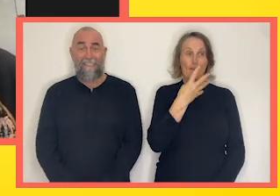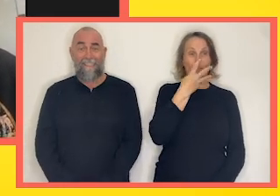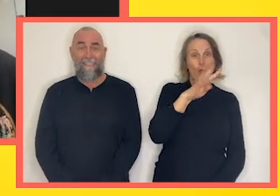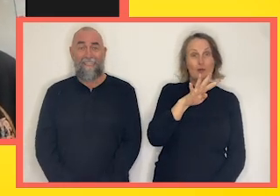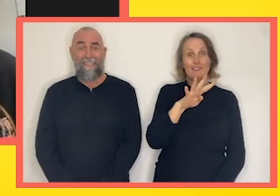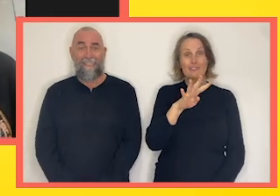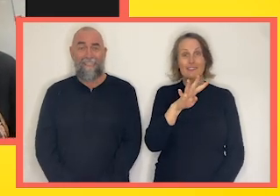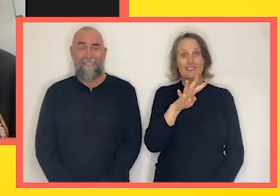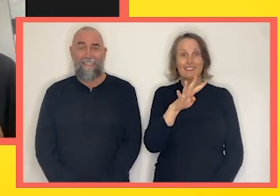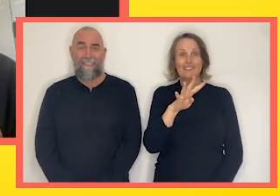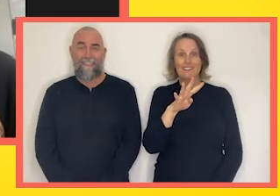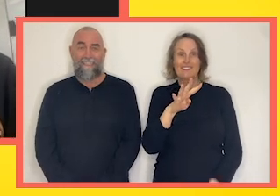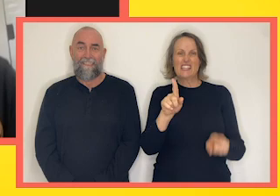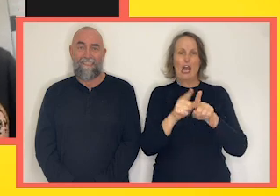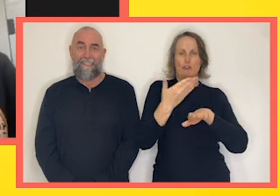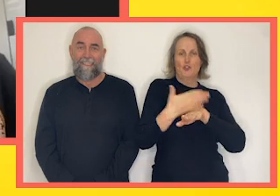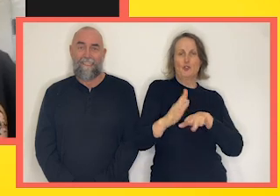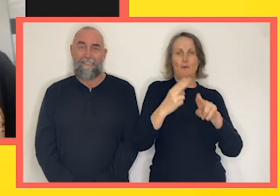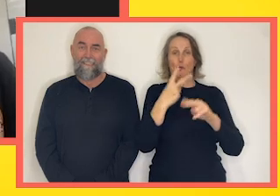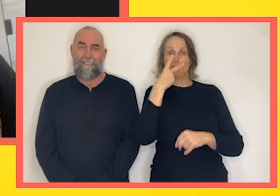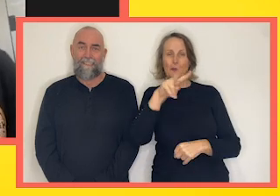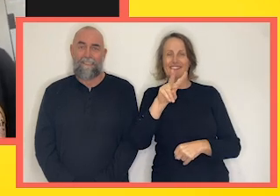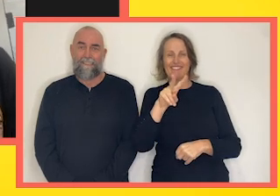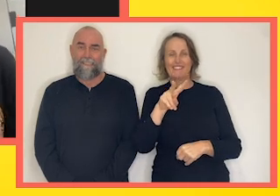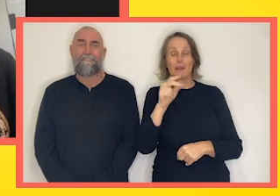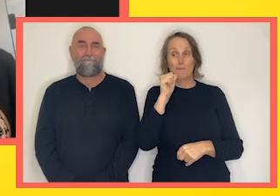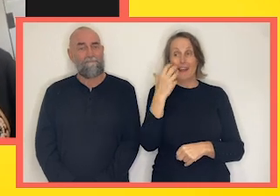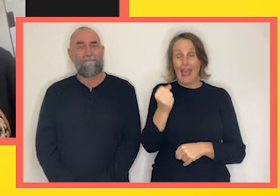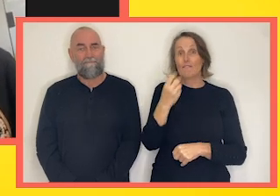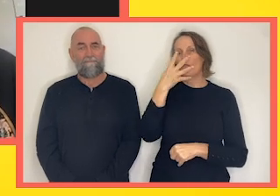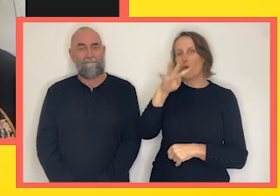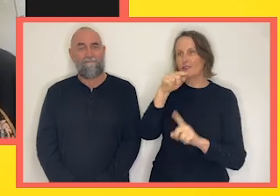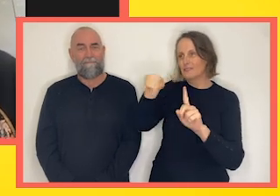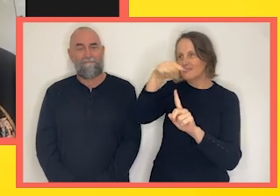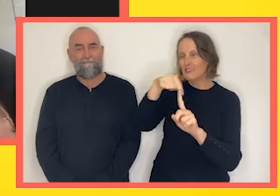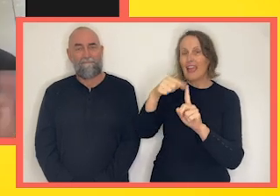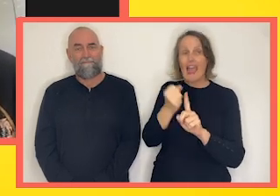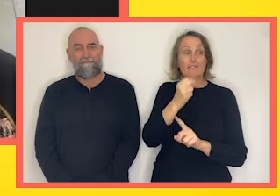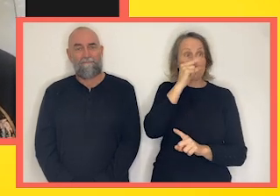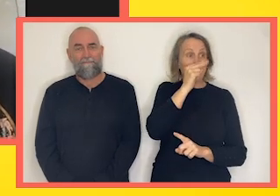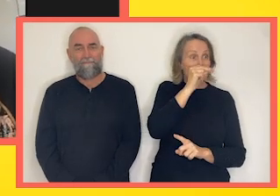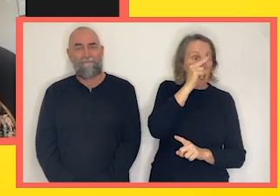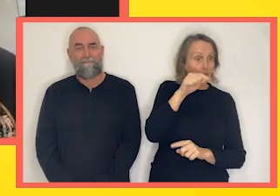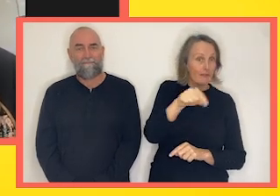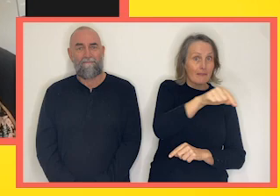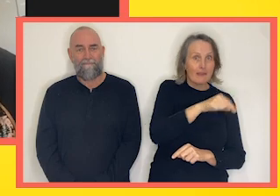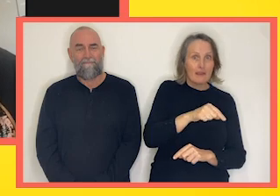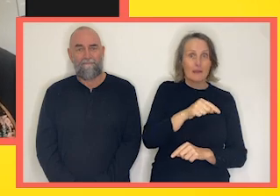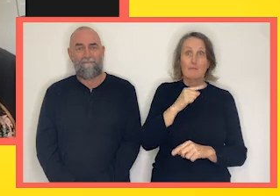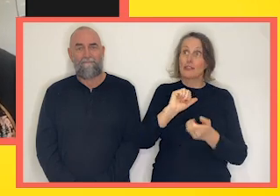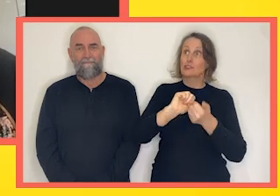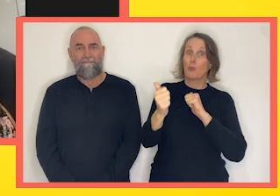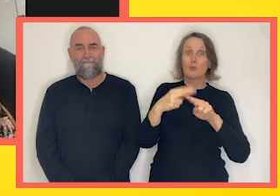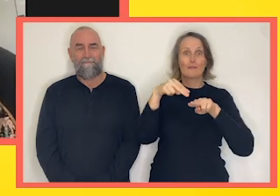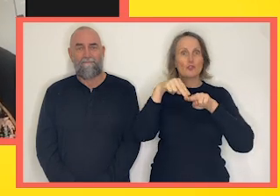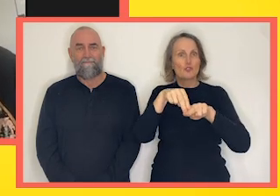is the new 20? But, there was a couple of younger kids. Surfing, the sport of surfing, it's